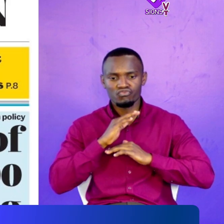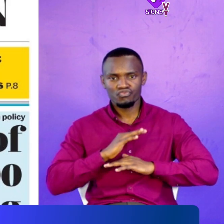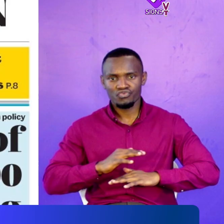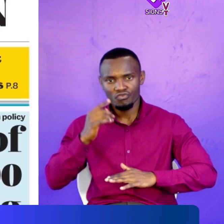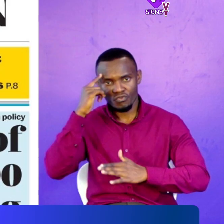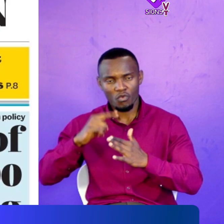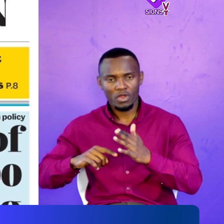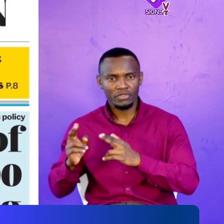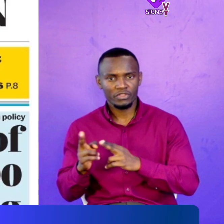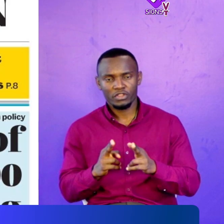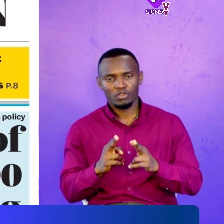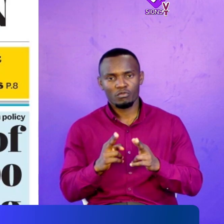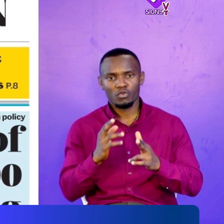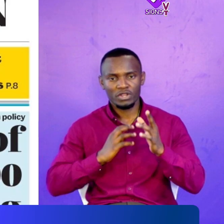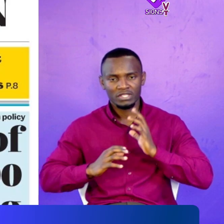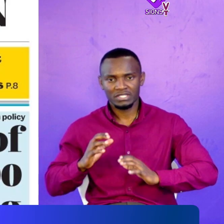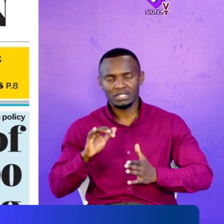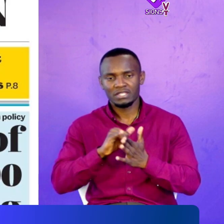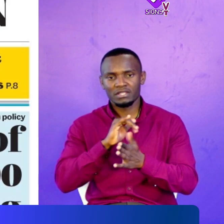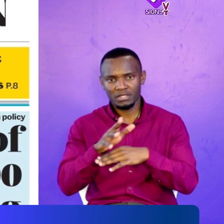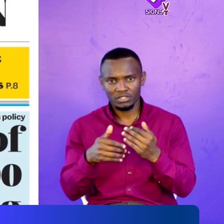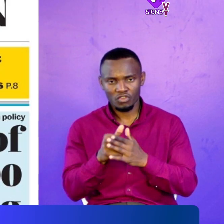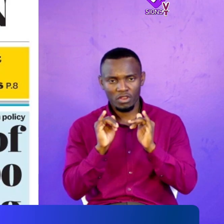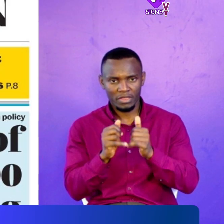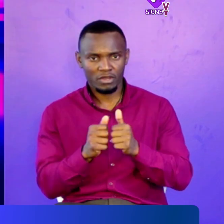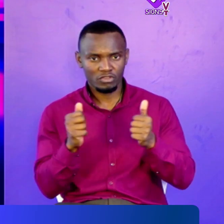taxpayer. That's your dailies. When we come back